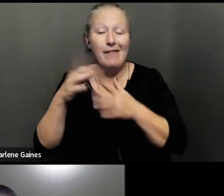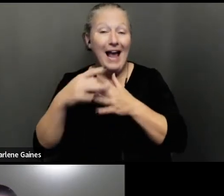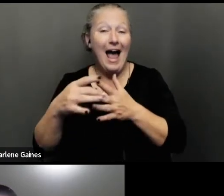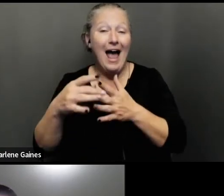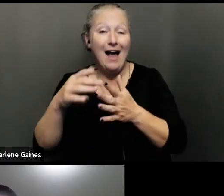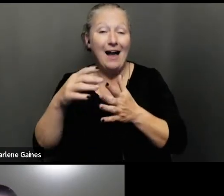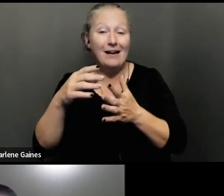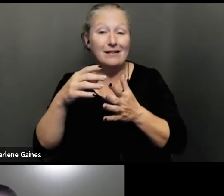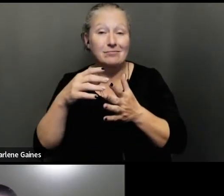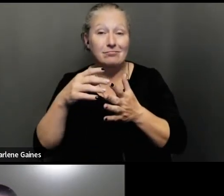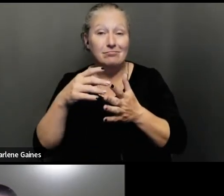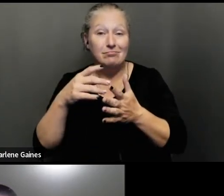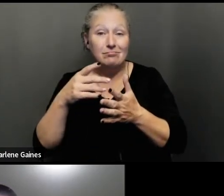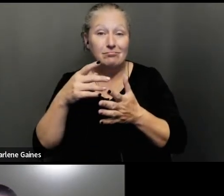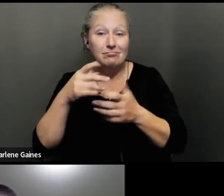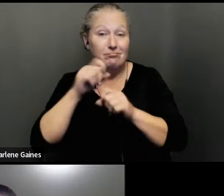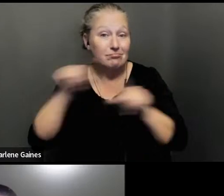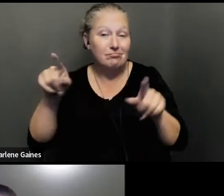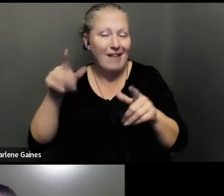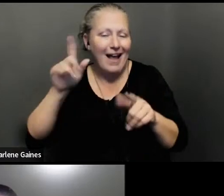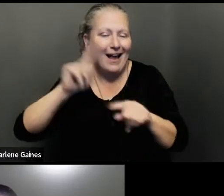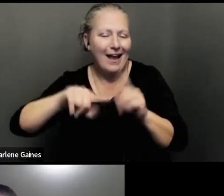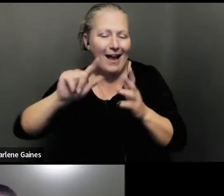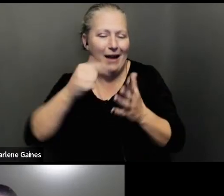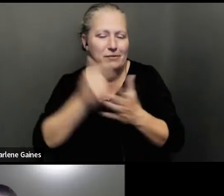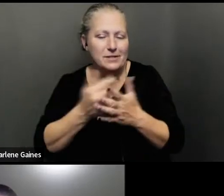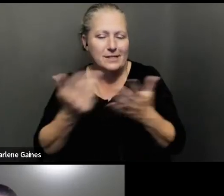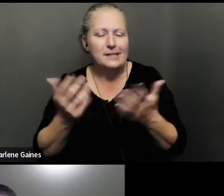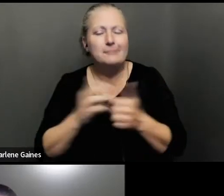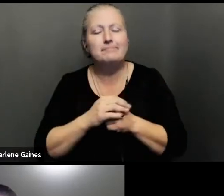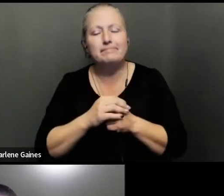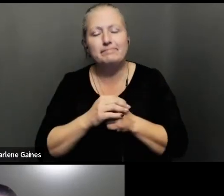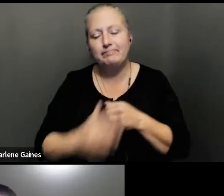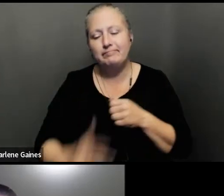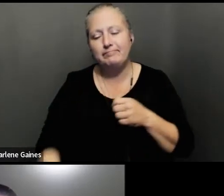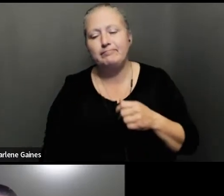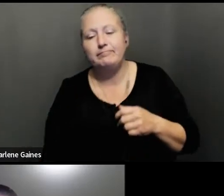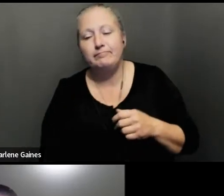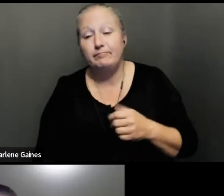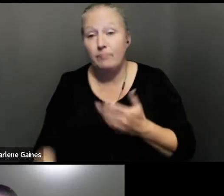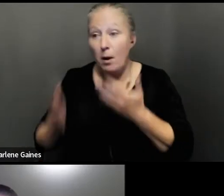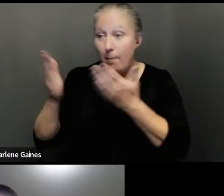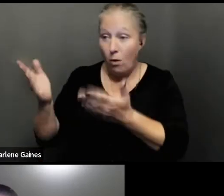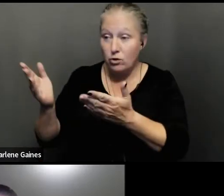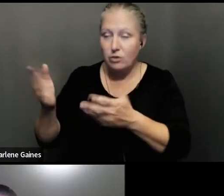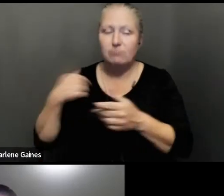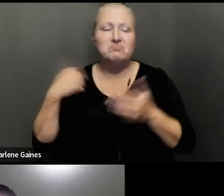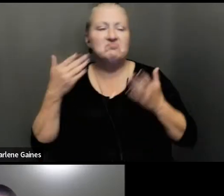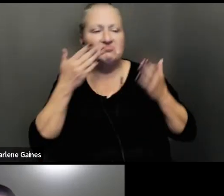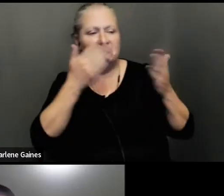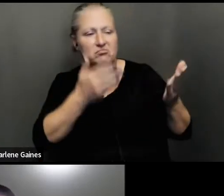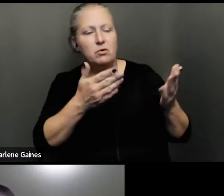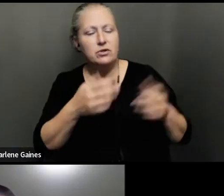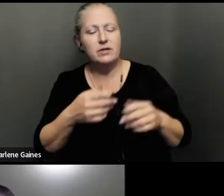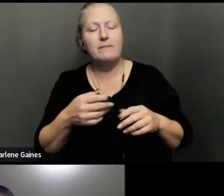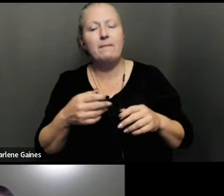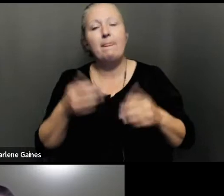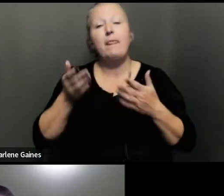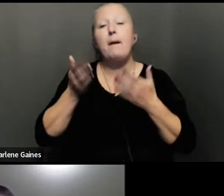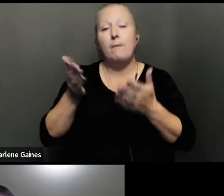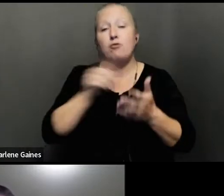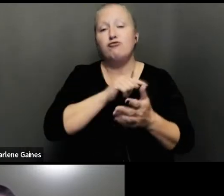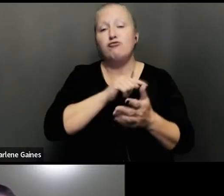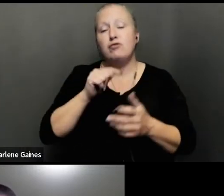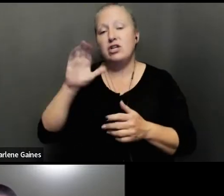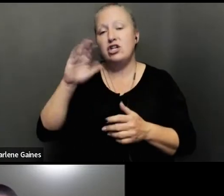that. Okay. A motion? I'll make a motion to approve. Okay, motion made by trustee